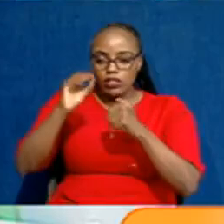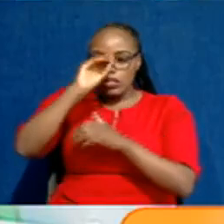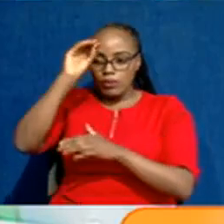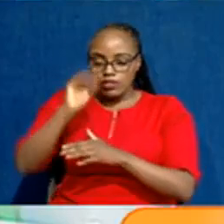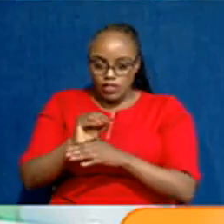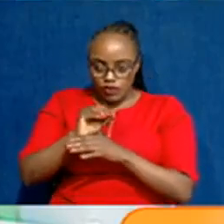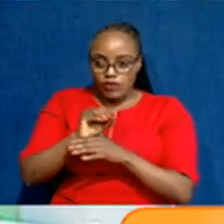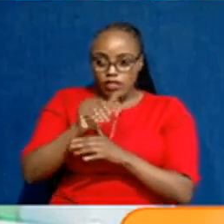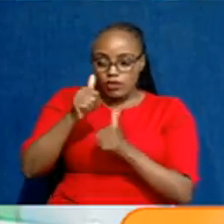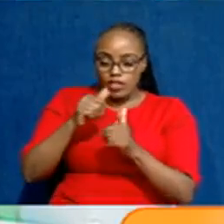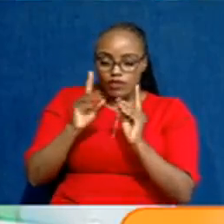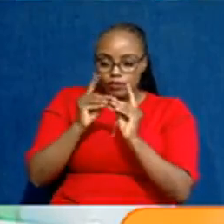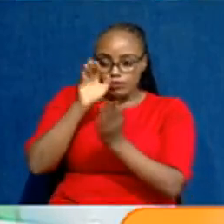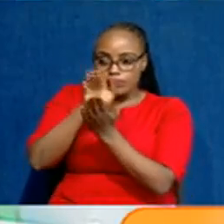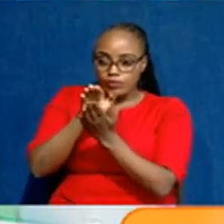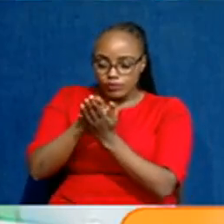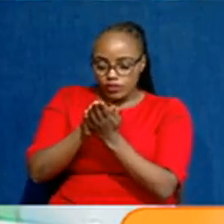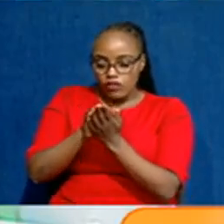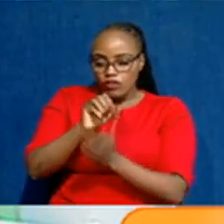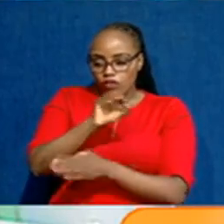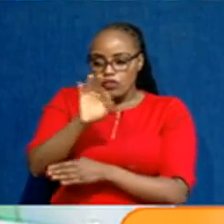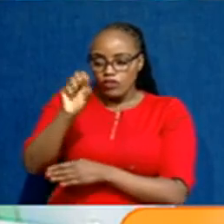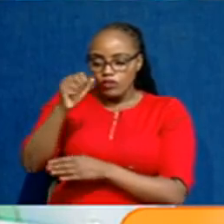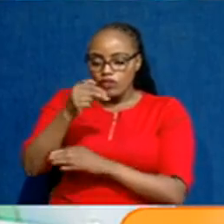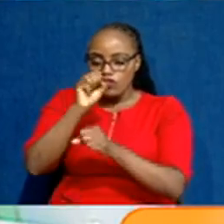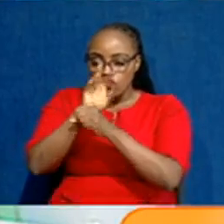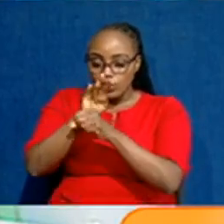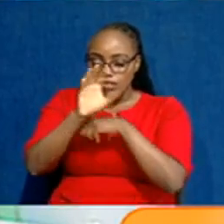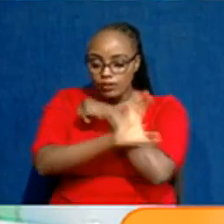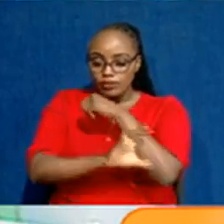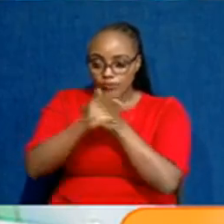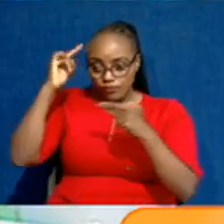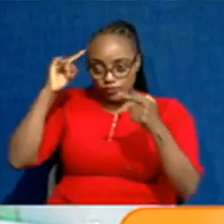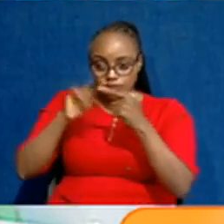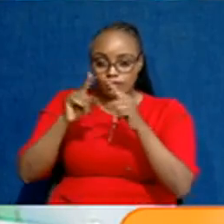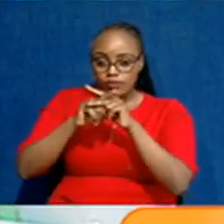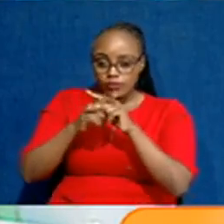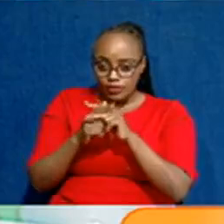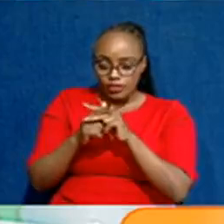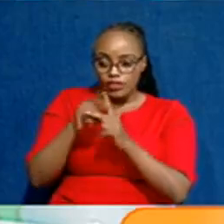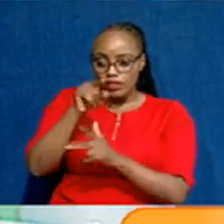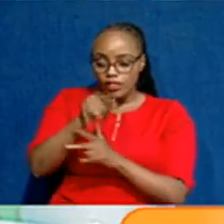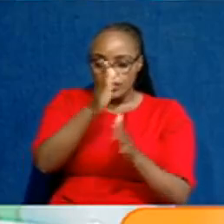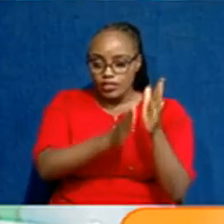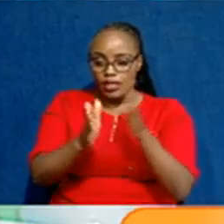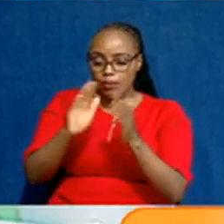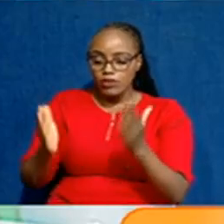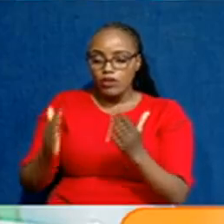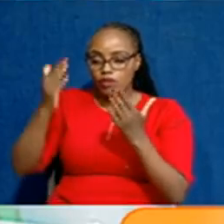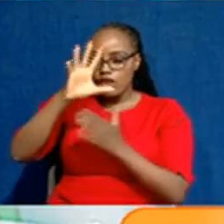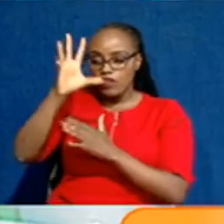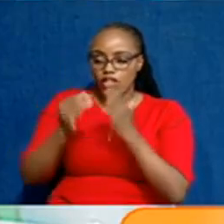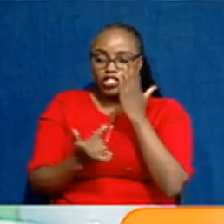the continent's data is stored offshore. Kenya is among 14 African countries targeted in the initial phase of this plan to boost Africa's